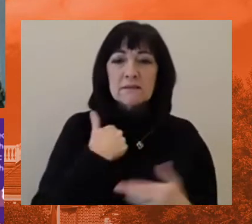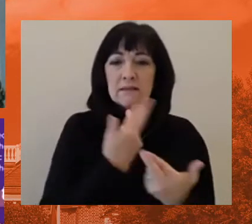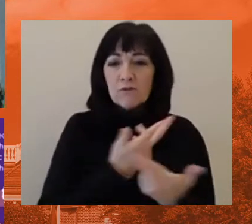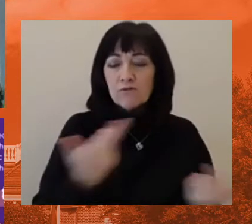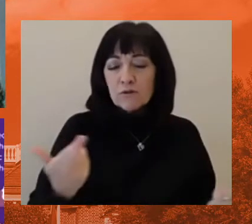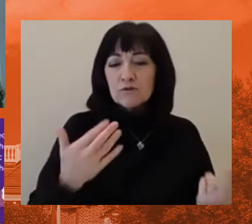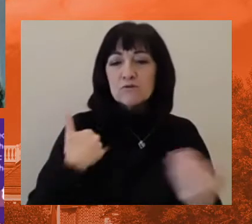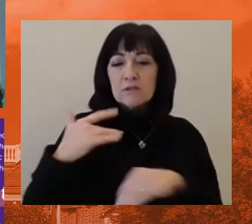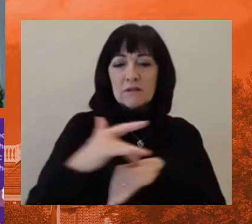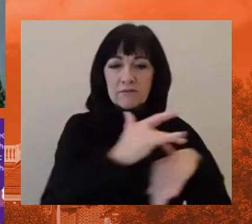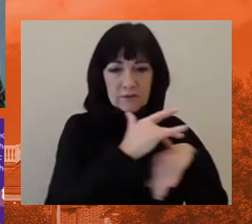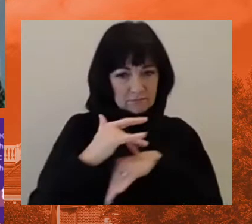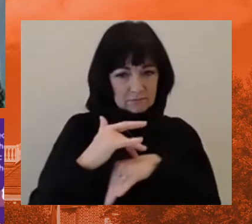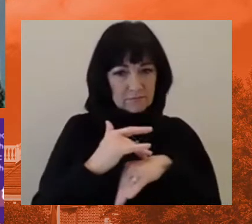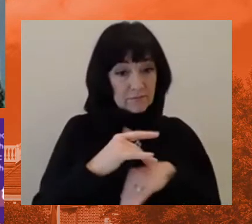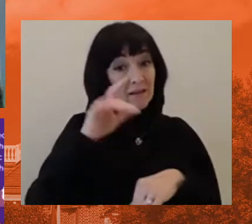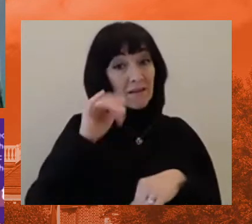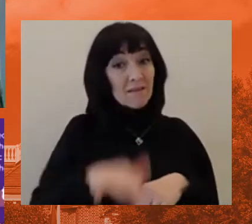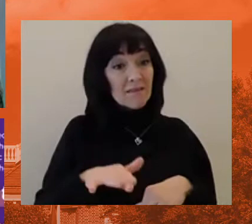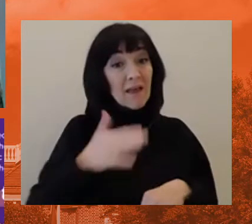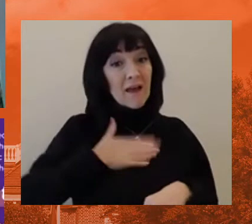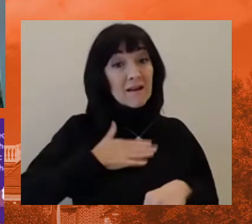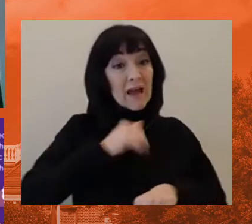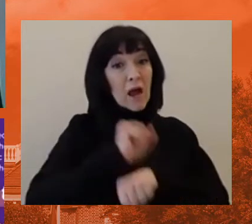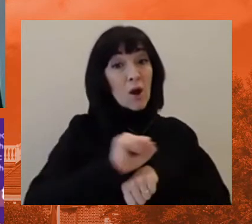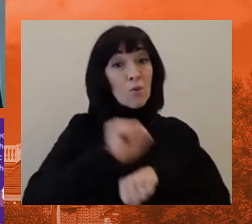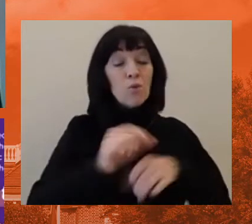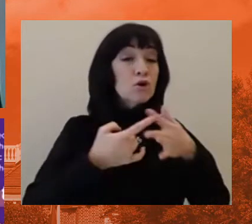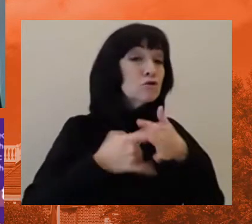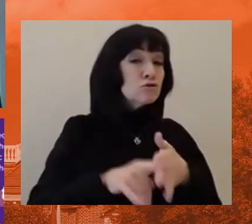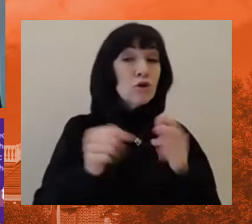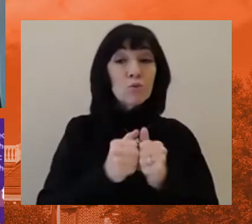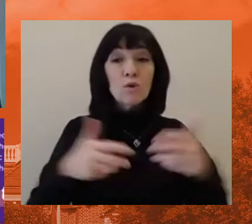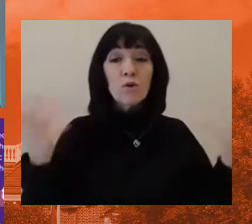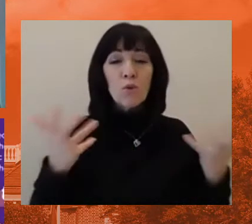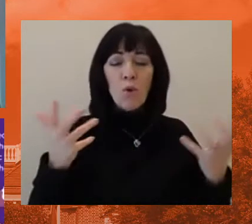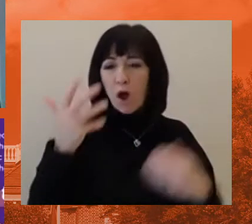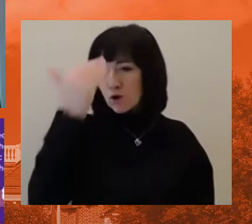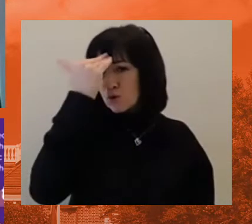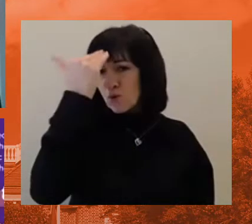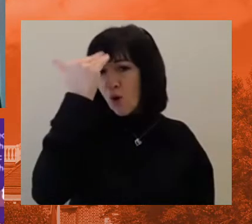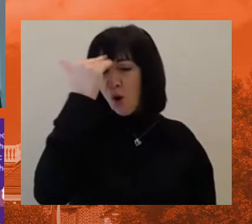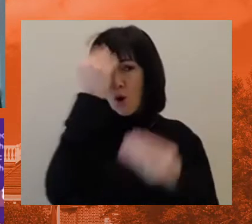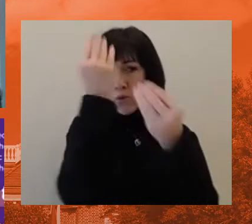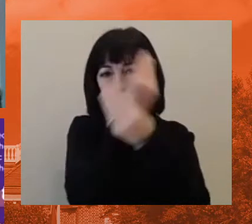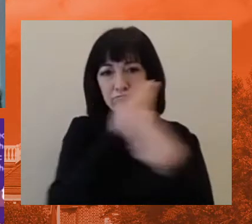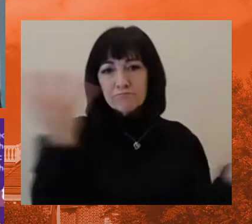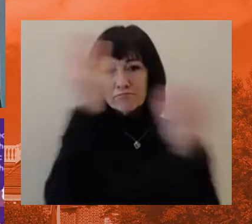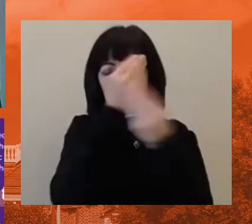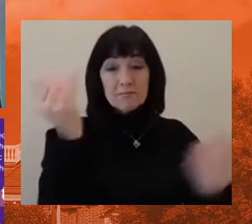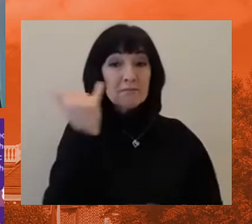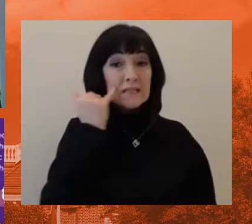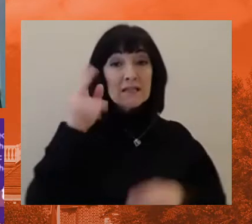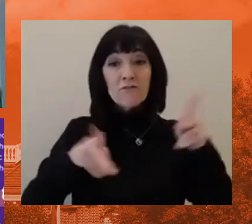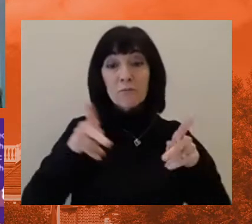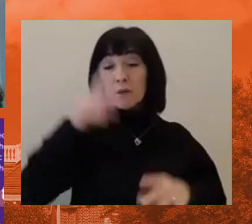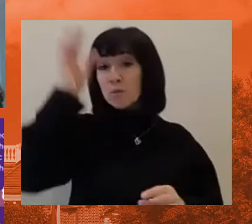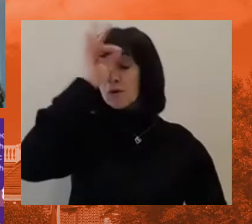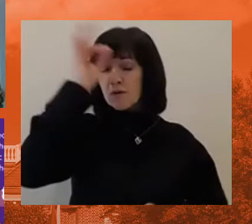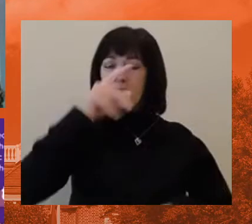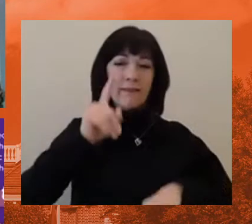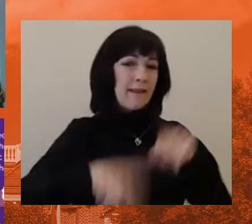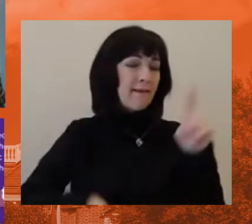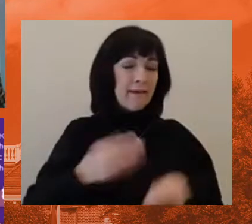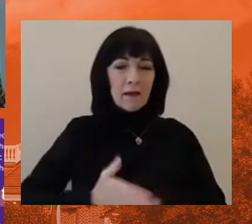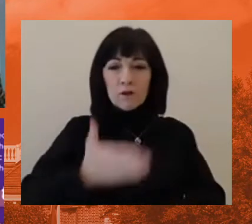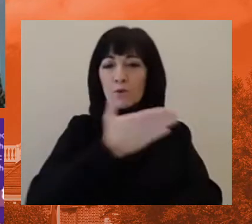effort begins with awareness. So thank you for the proclamation, Governor, and back to you. Thank you, Madam Secretary. Thank you for